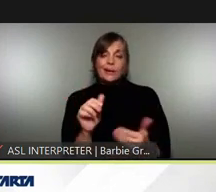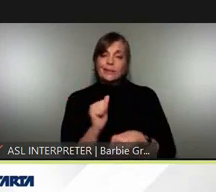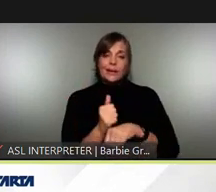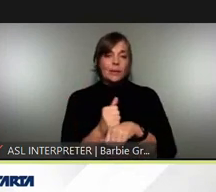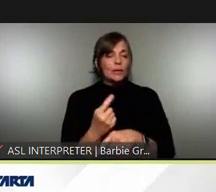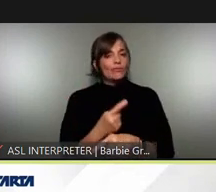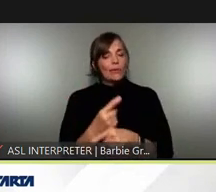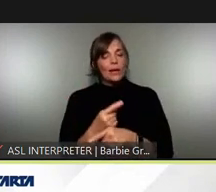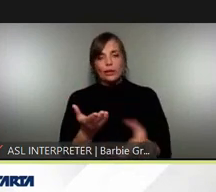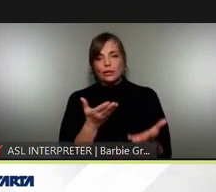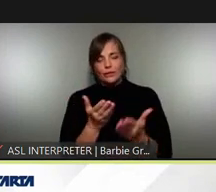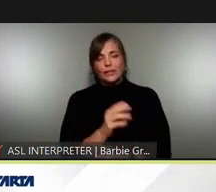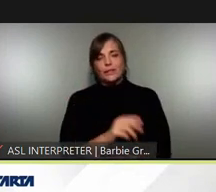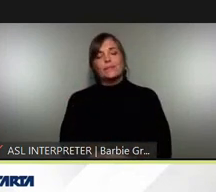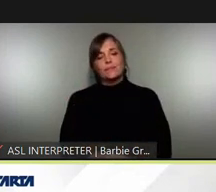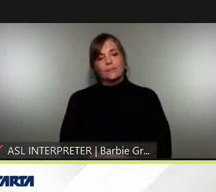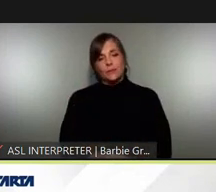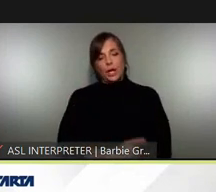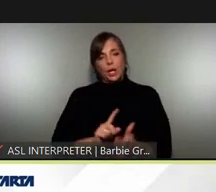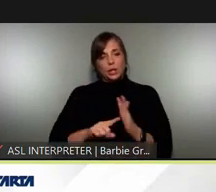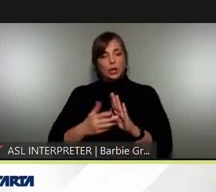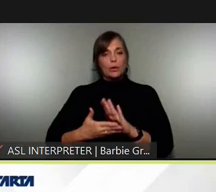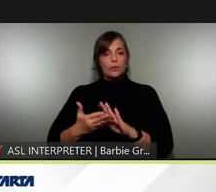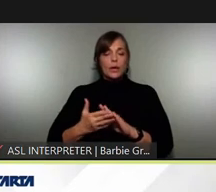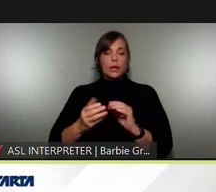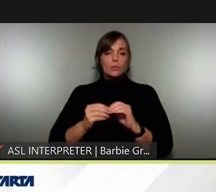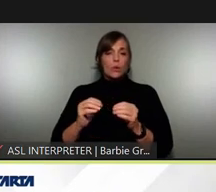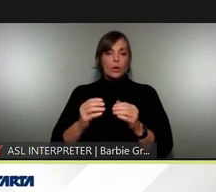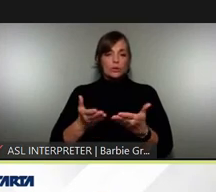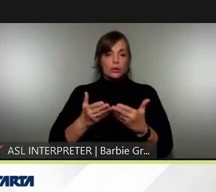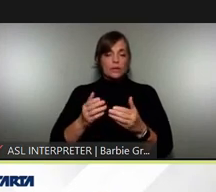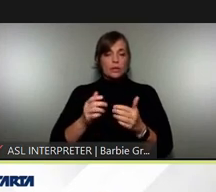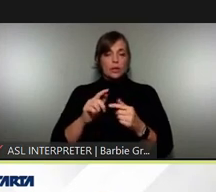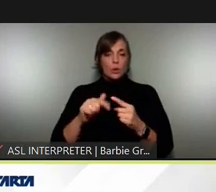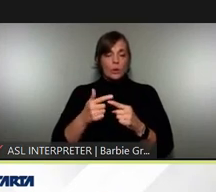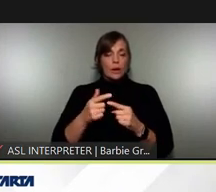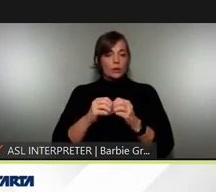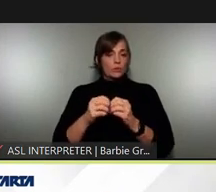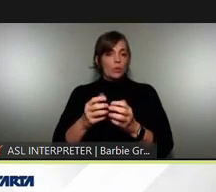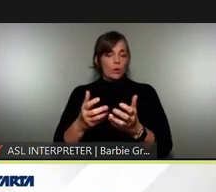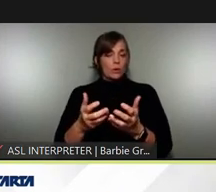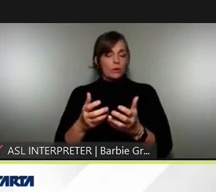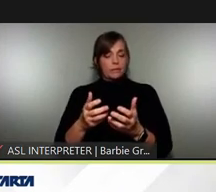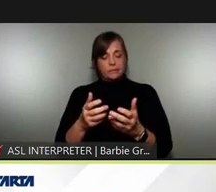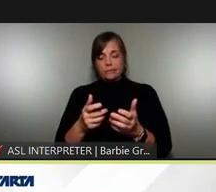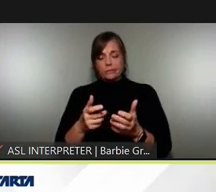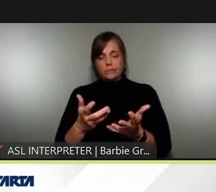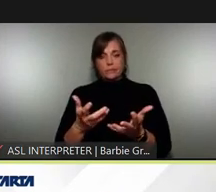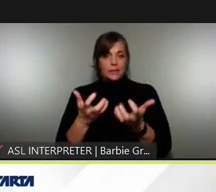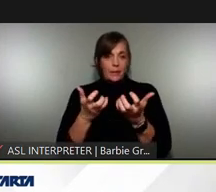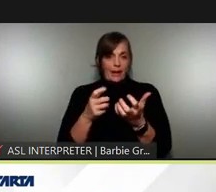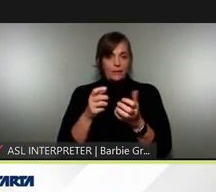regular service and start operating more service where there's more demand. Okay, so